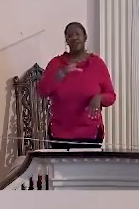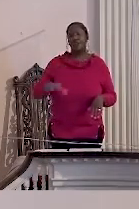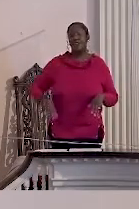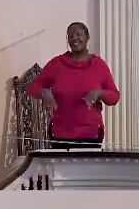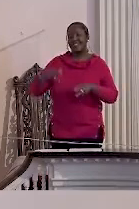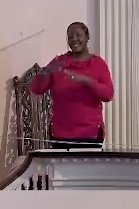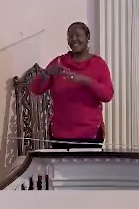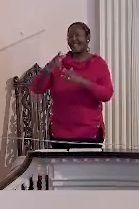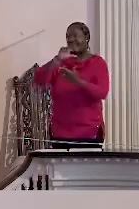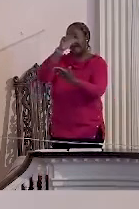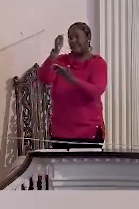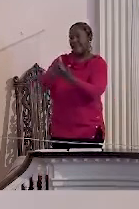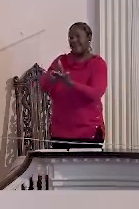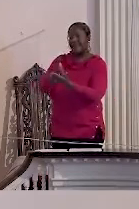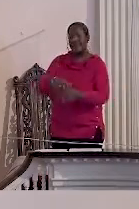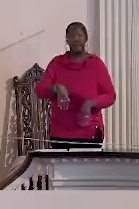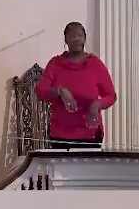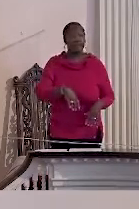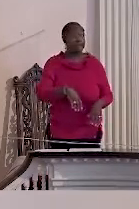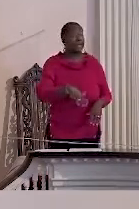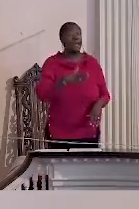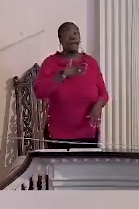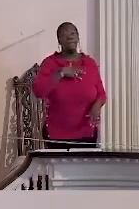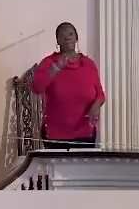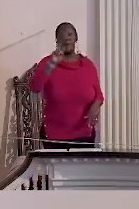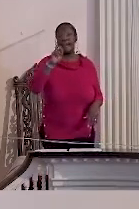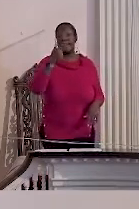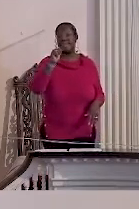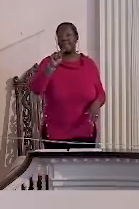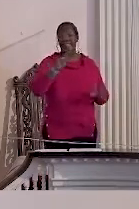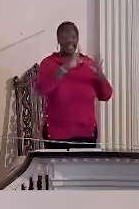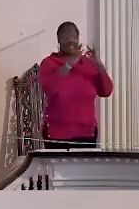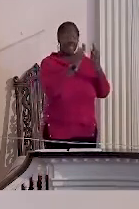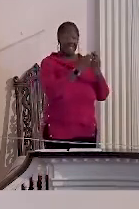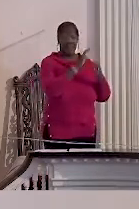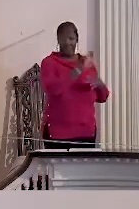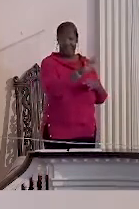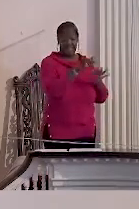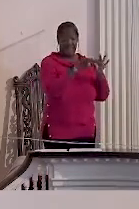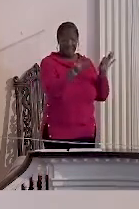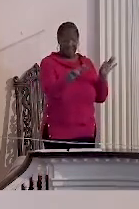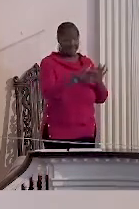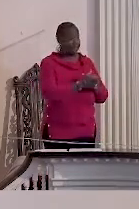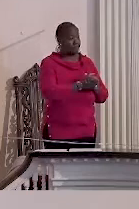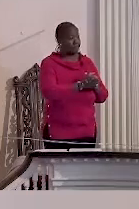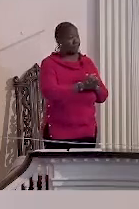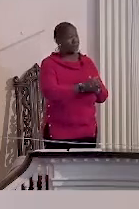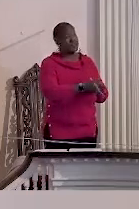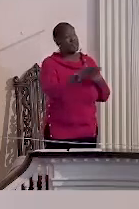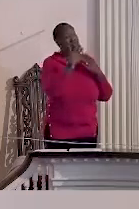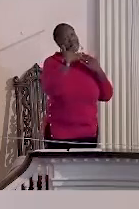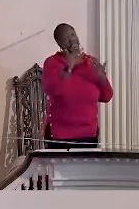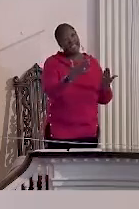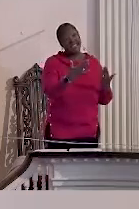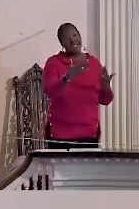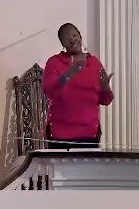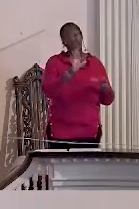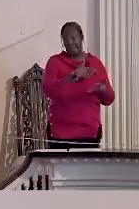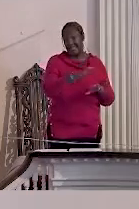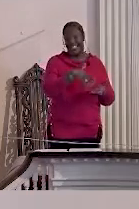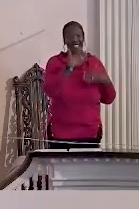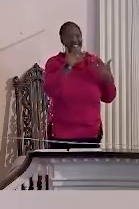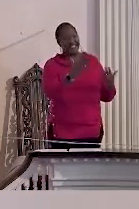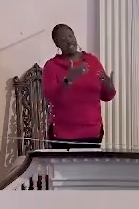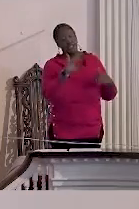amen." My vegan family members sing, bear with me, "Thank you for this